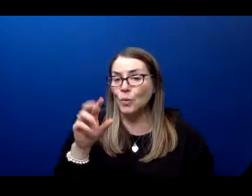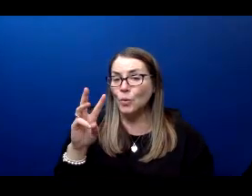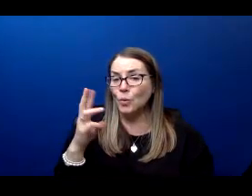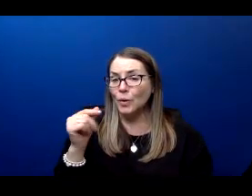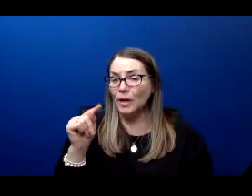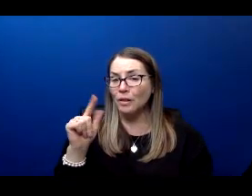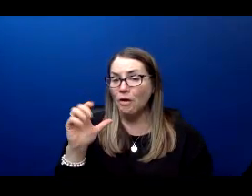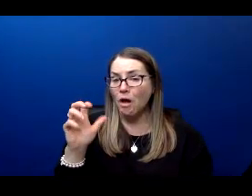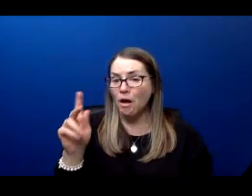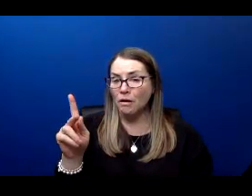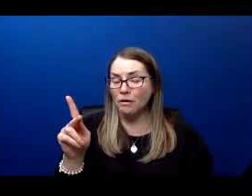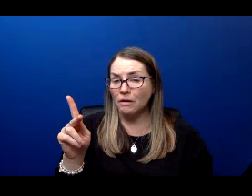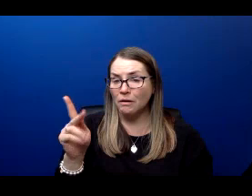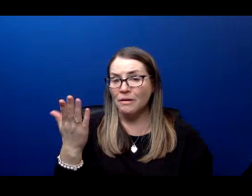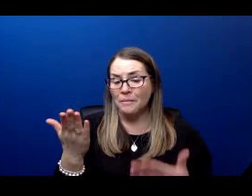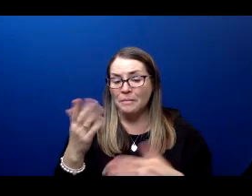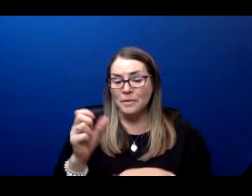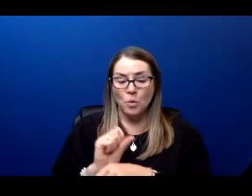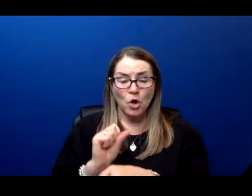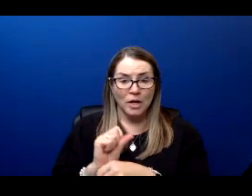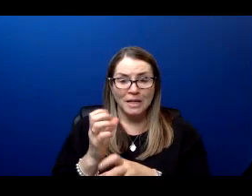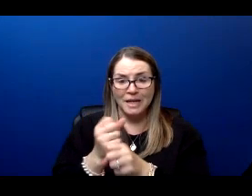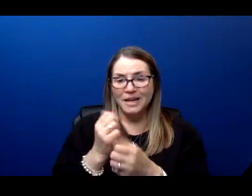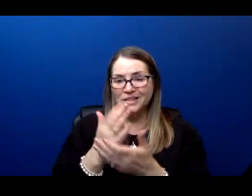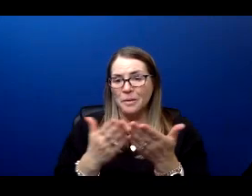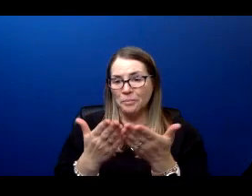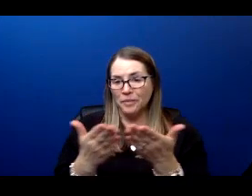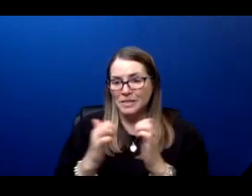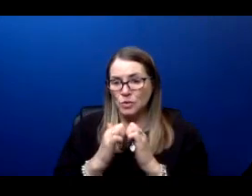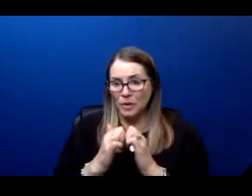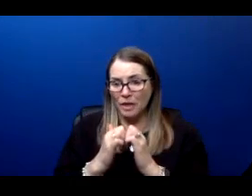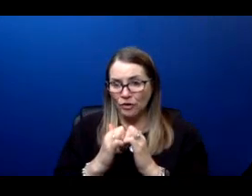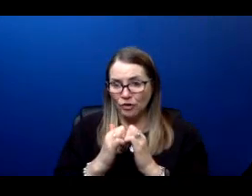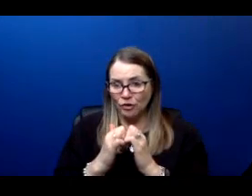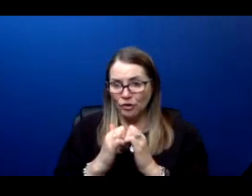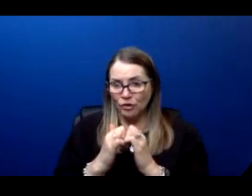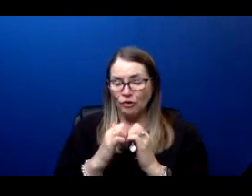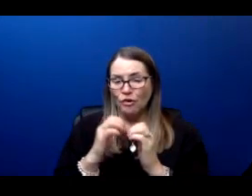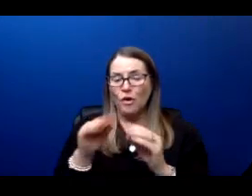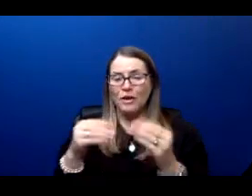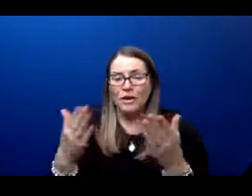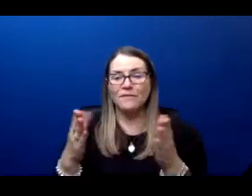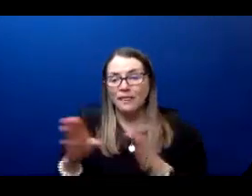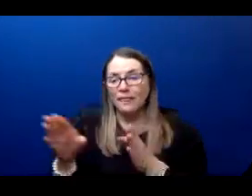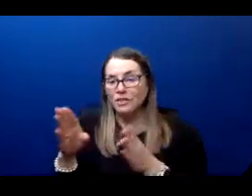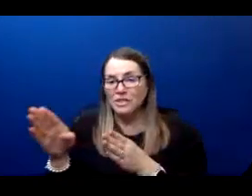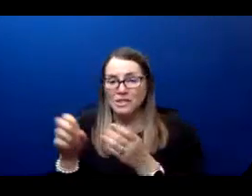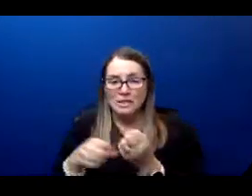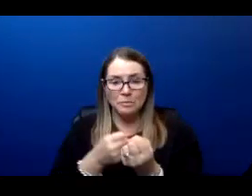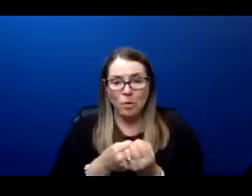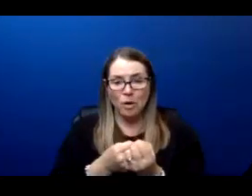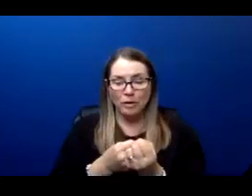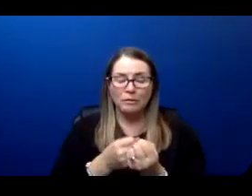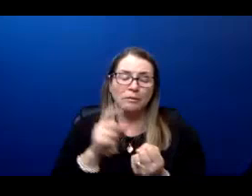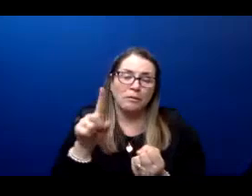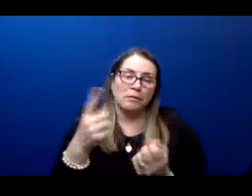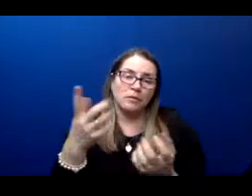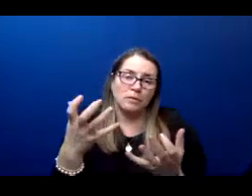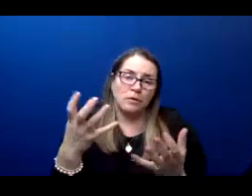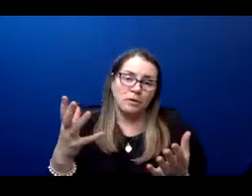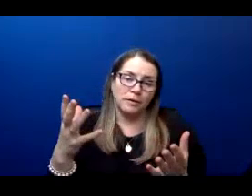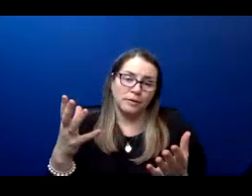on maybe working to get some things together or providing logistic support even, I just wanted to offer that I would be more than